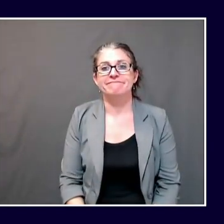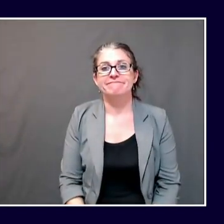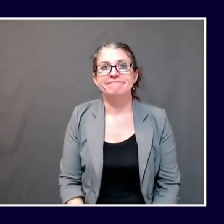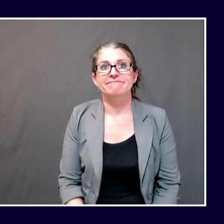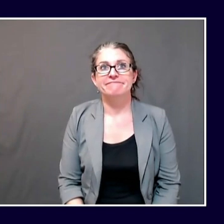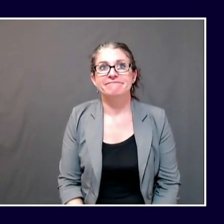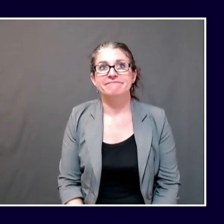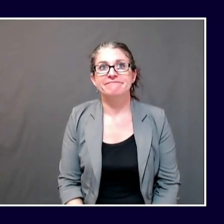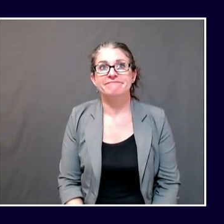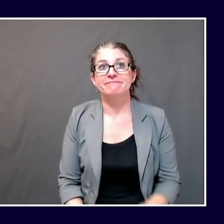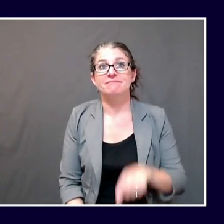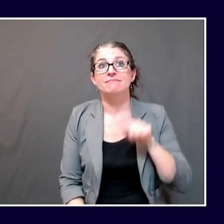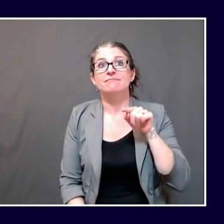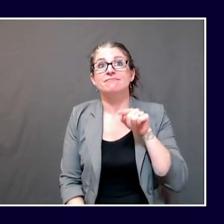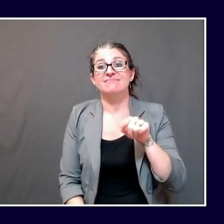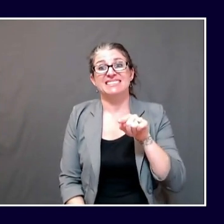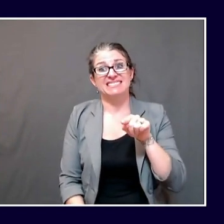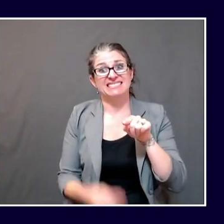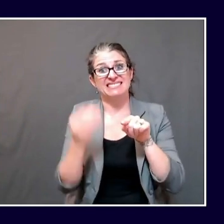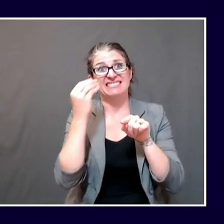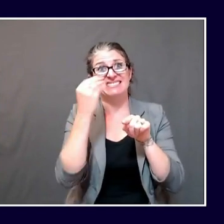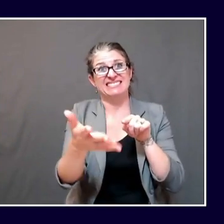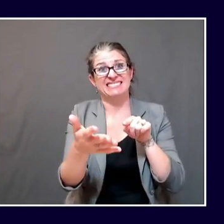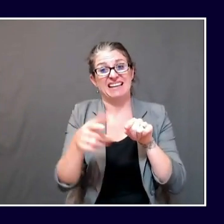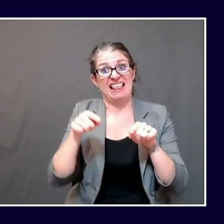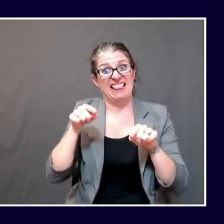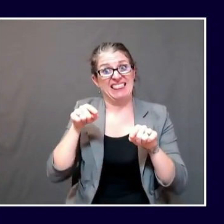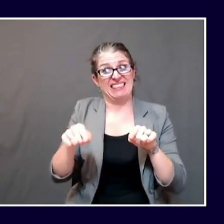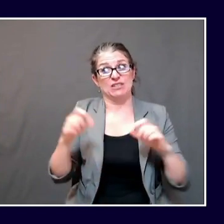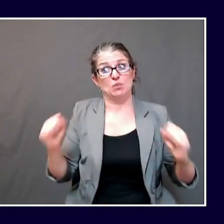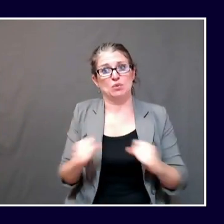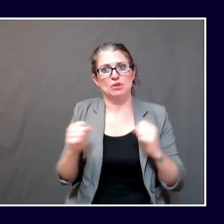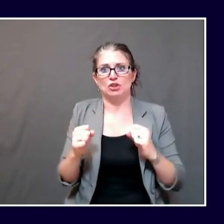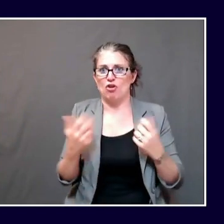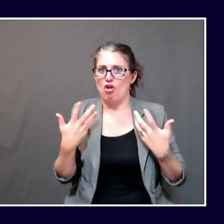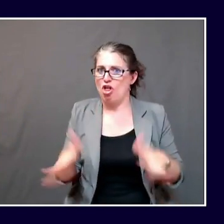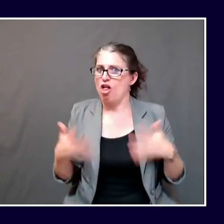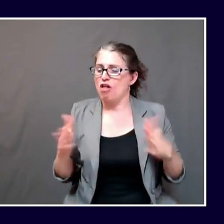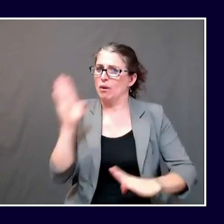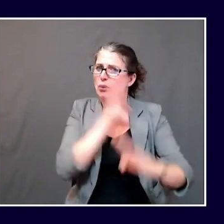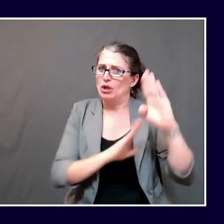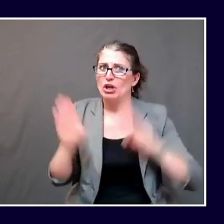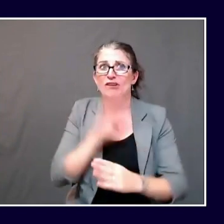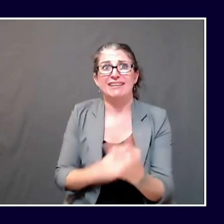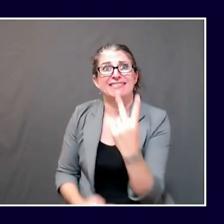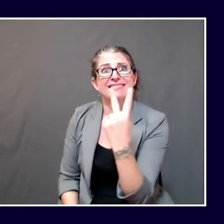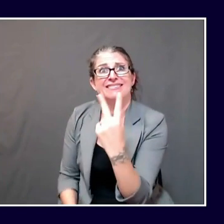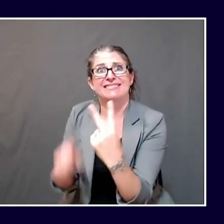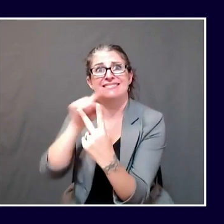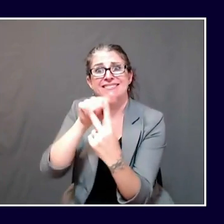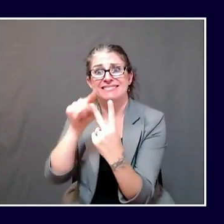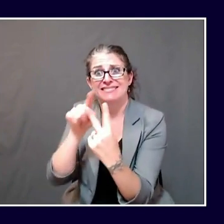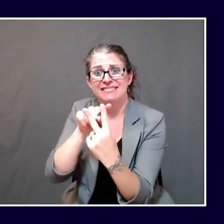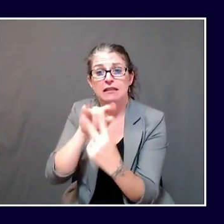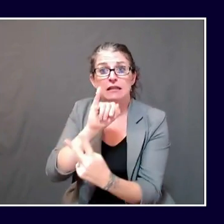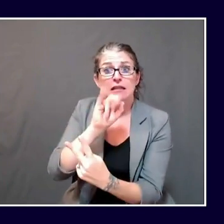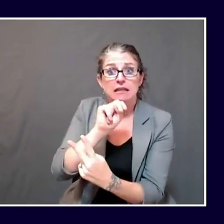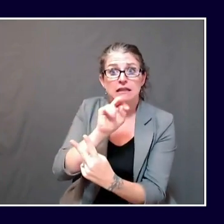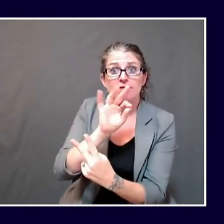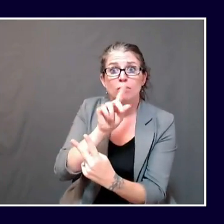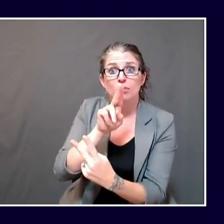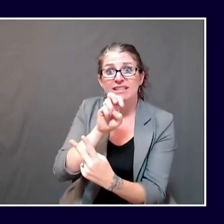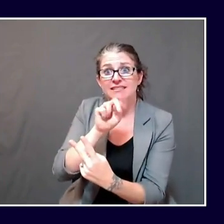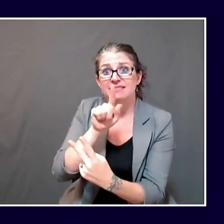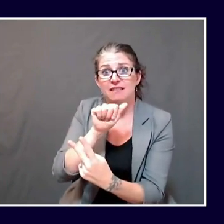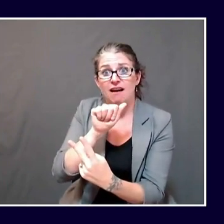also influenza on top of that. Both of those diseases on their own can be deadly, but the